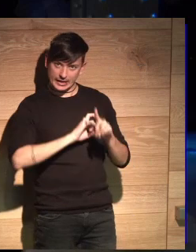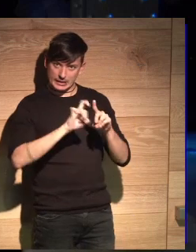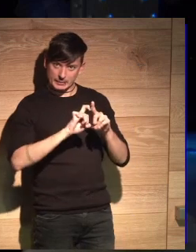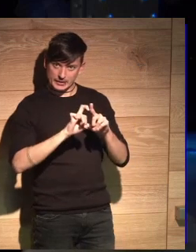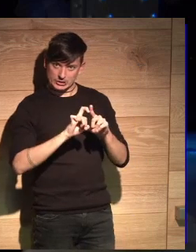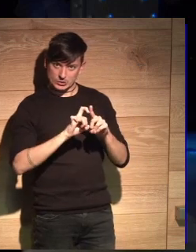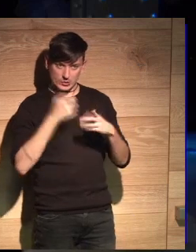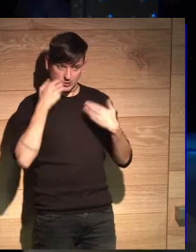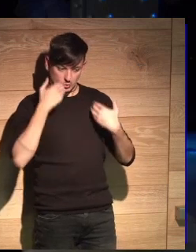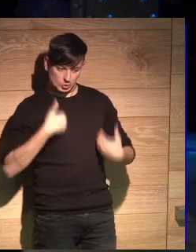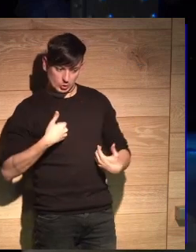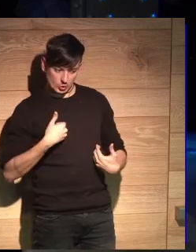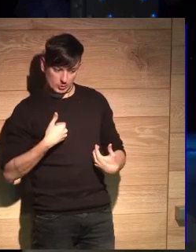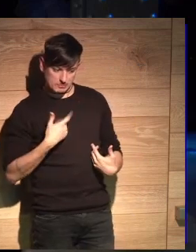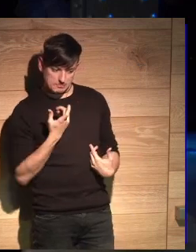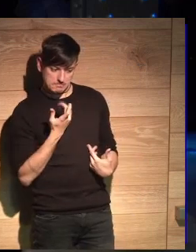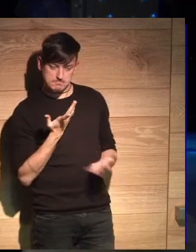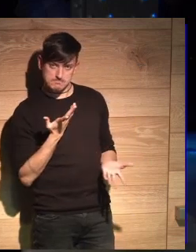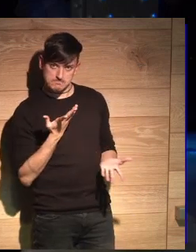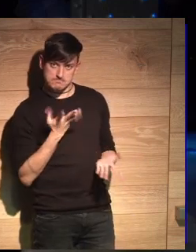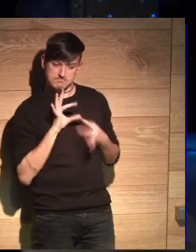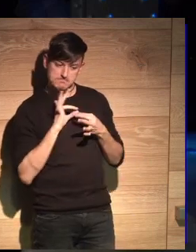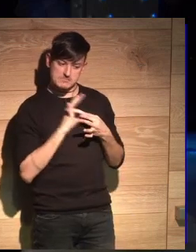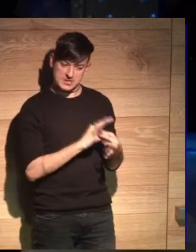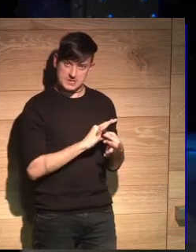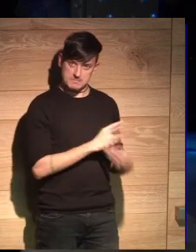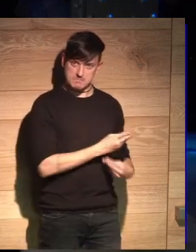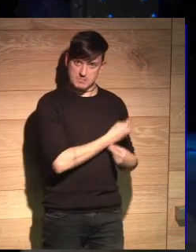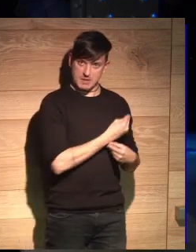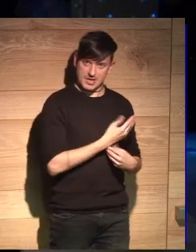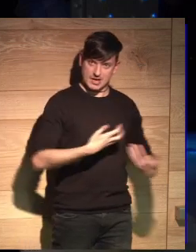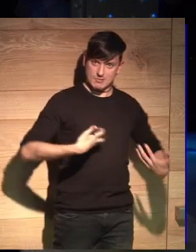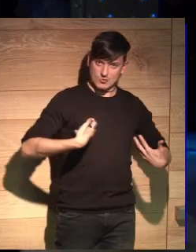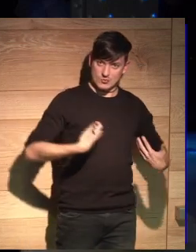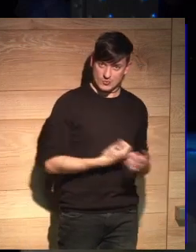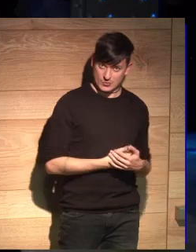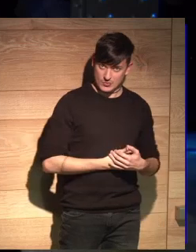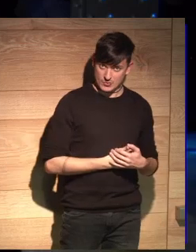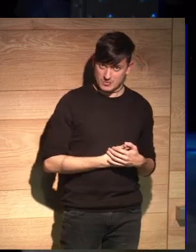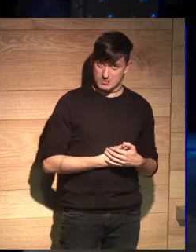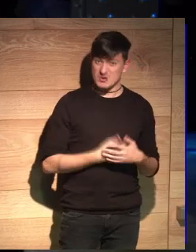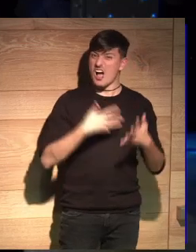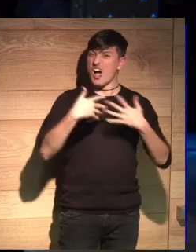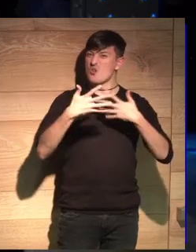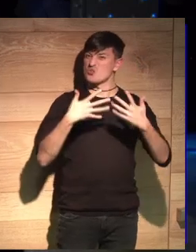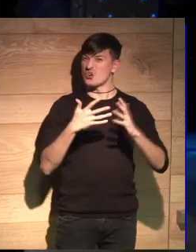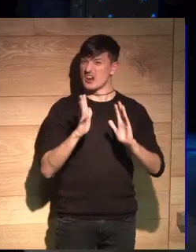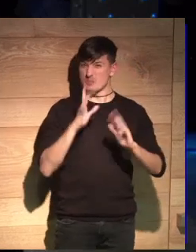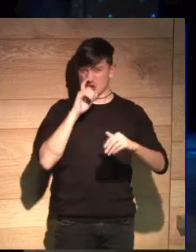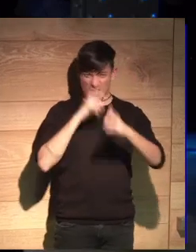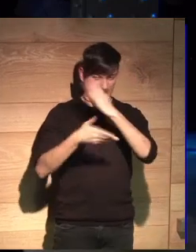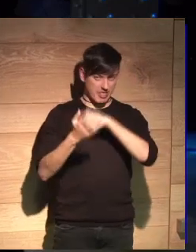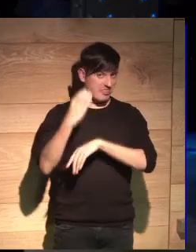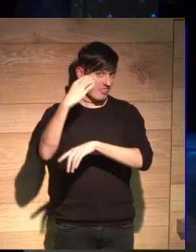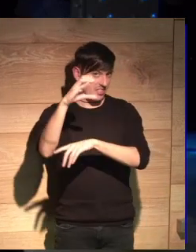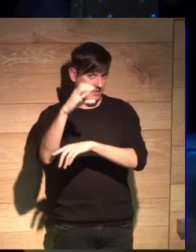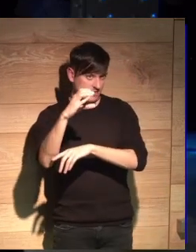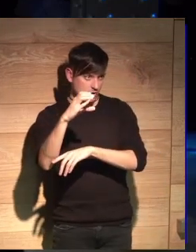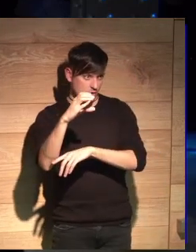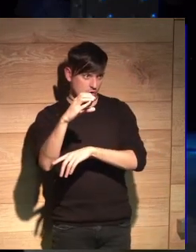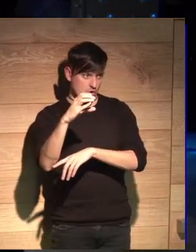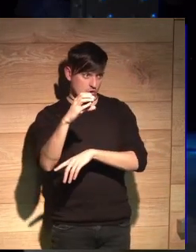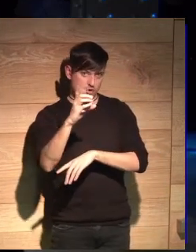we maintain an aspect with like baby psychology. And as it was said back in the day, or an author back in the day say, was